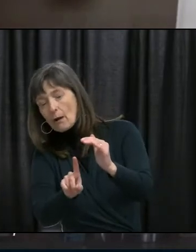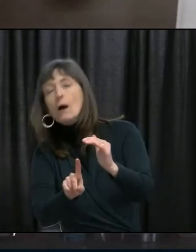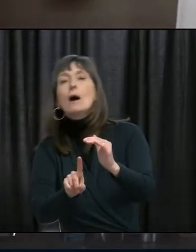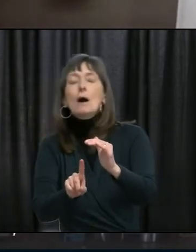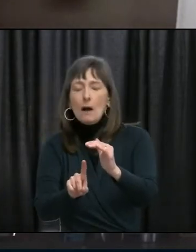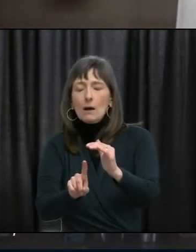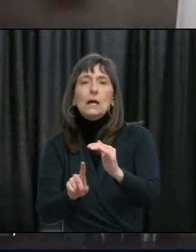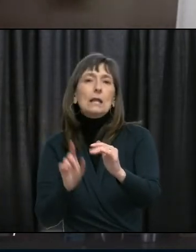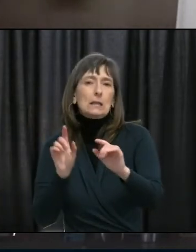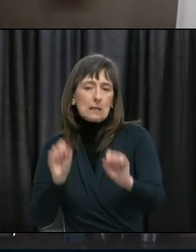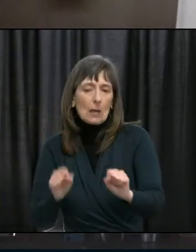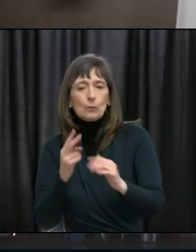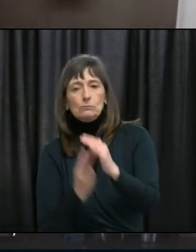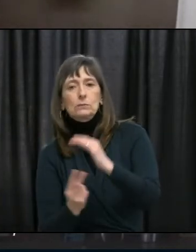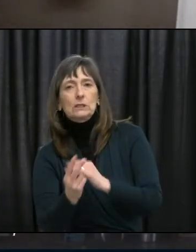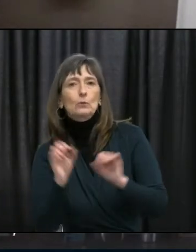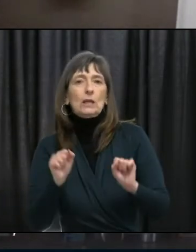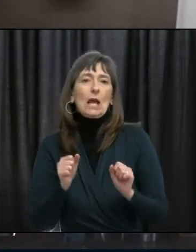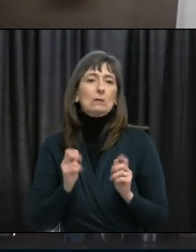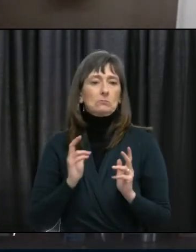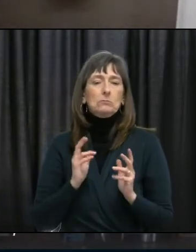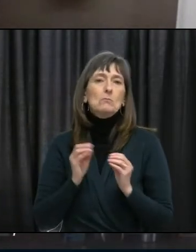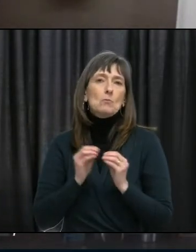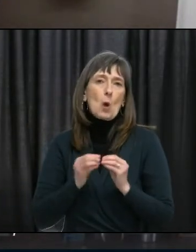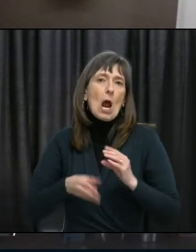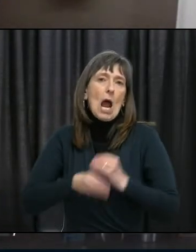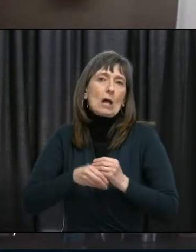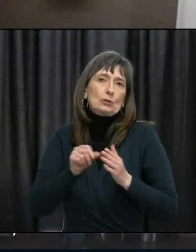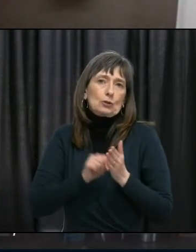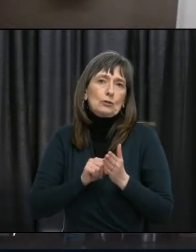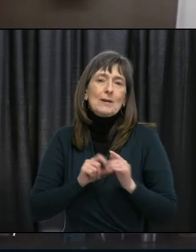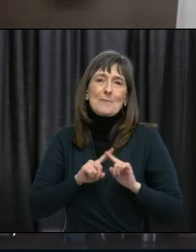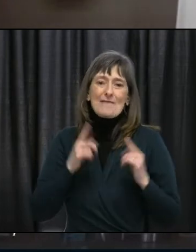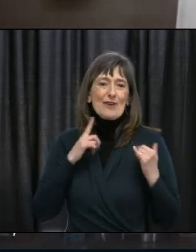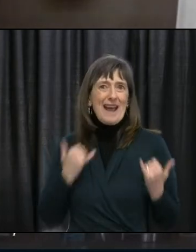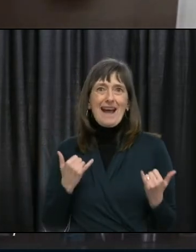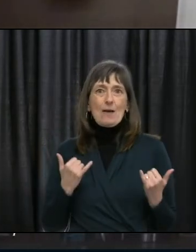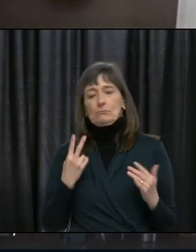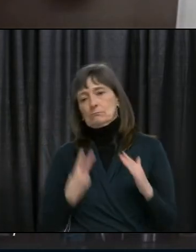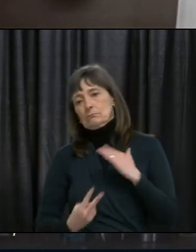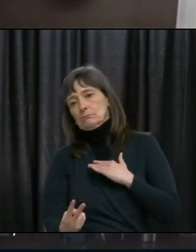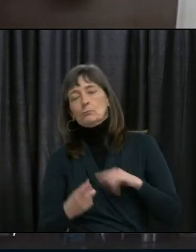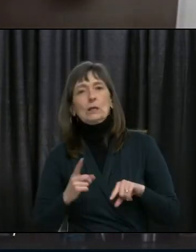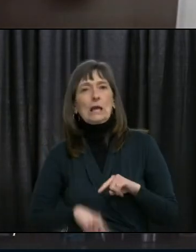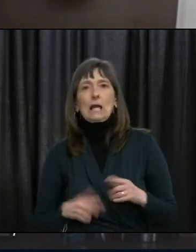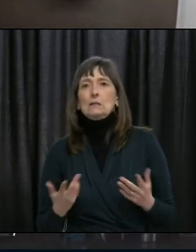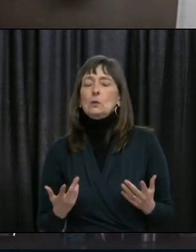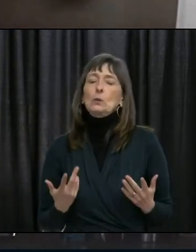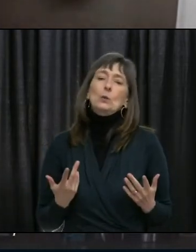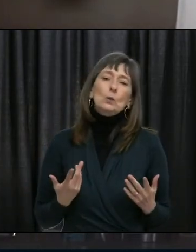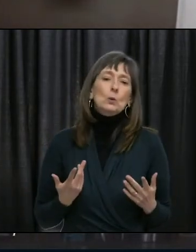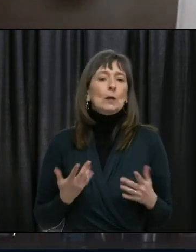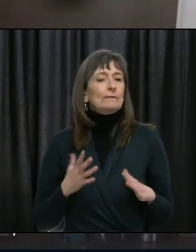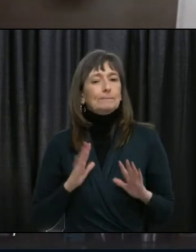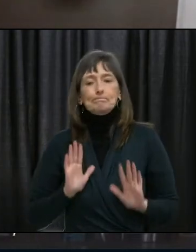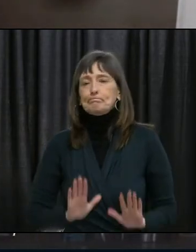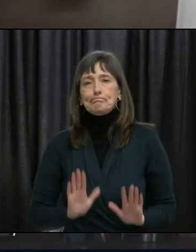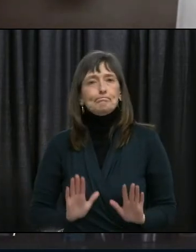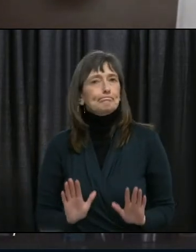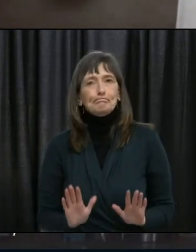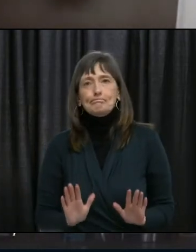going to sit and leave them idle, but we need to have a better handle now on what may happen in the future. And as I've